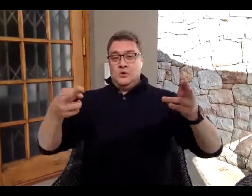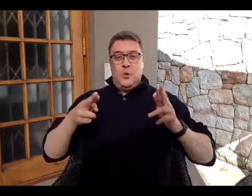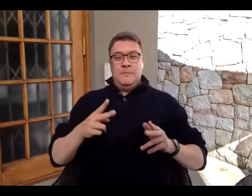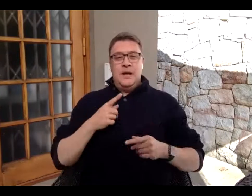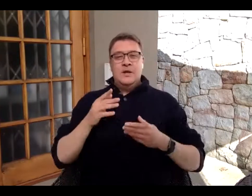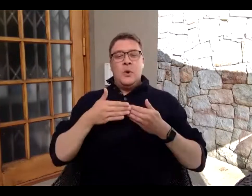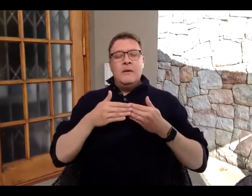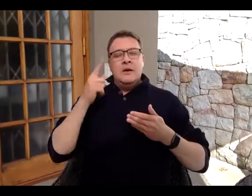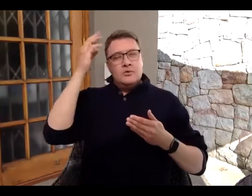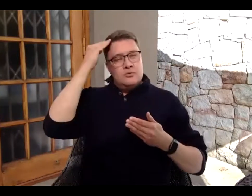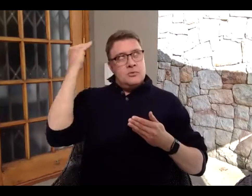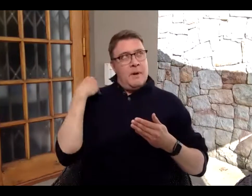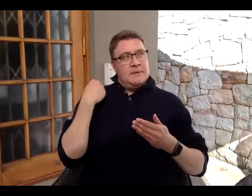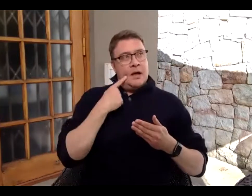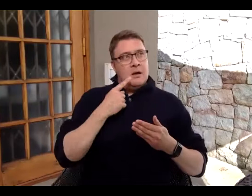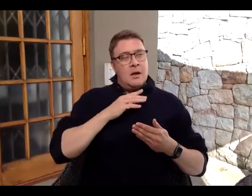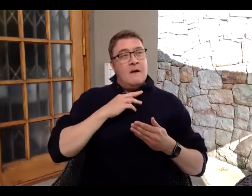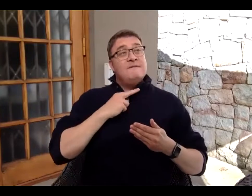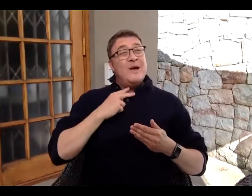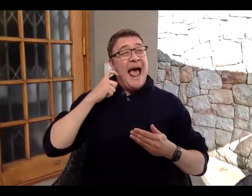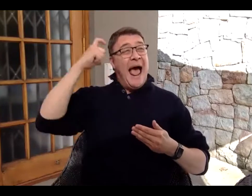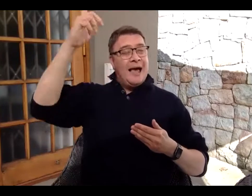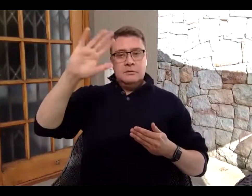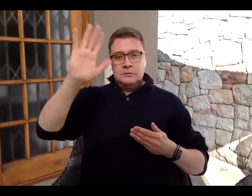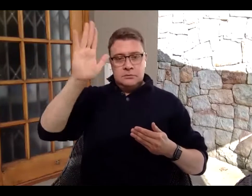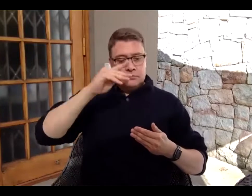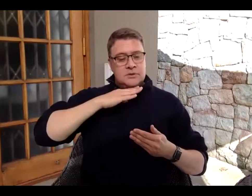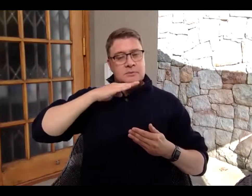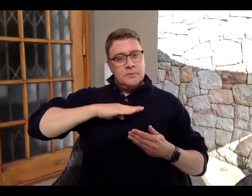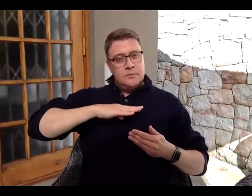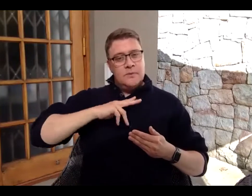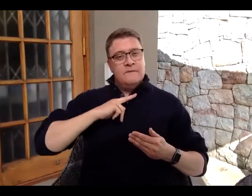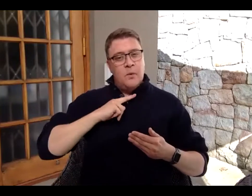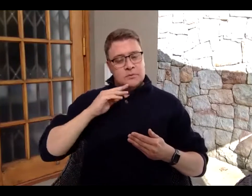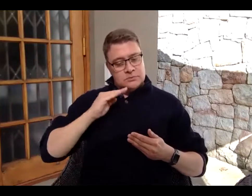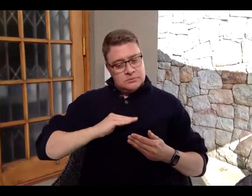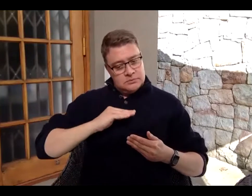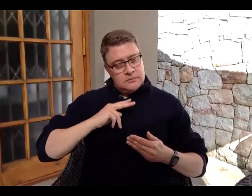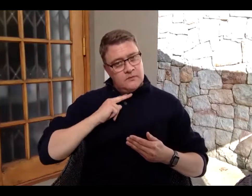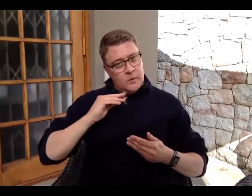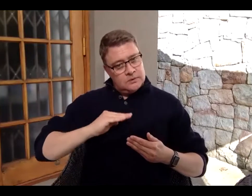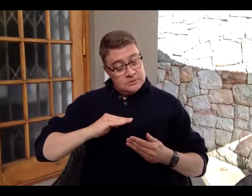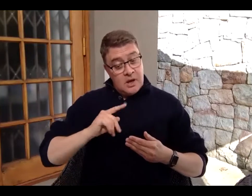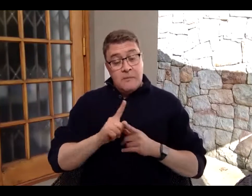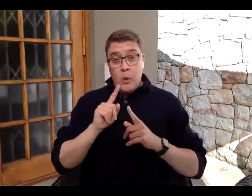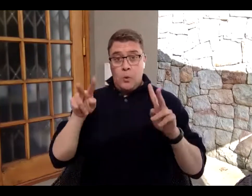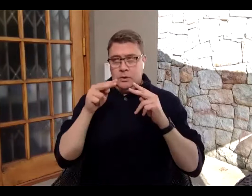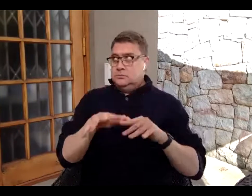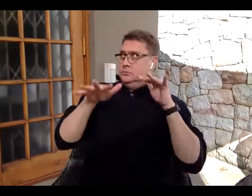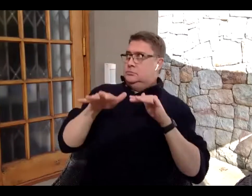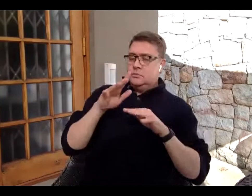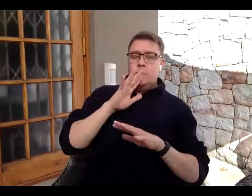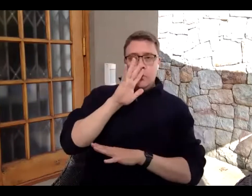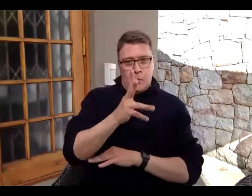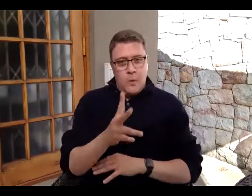remind myself that I need to calm down. I need to speak in a softer and a lower tone voice, because that's what ticks